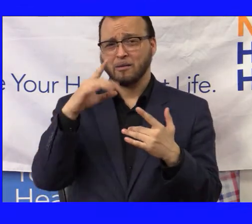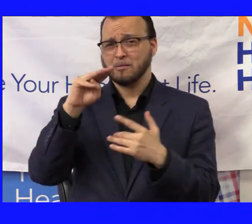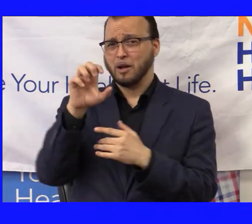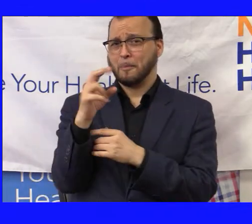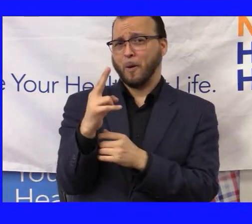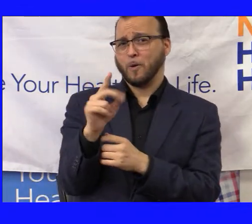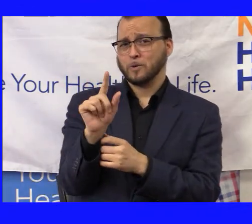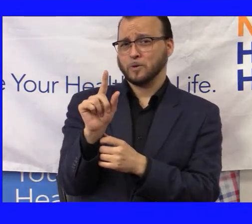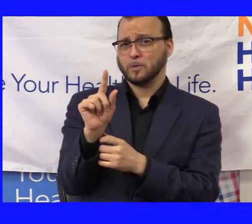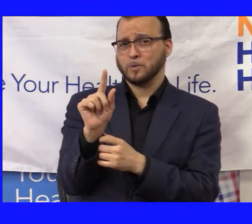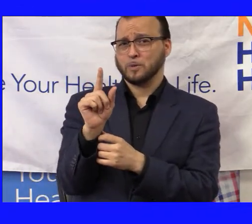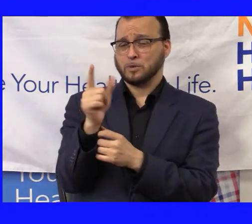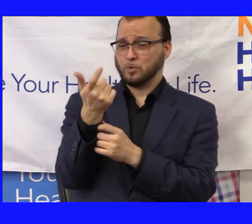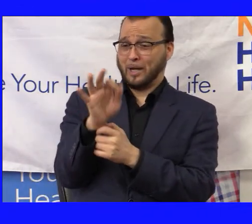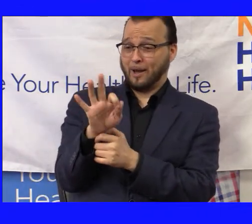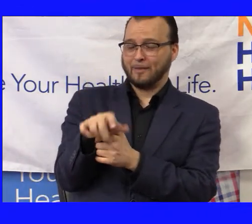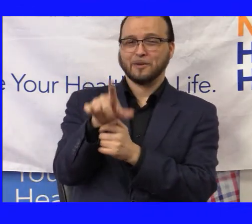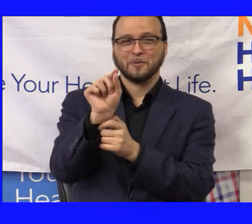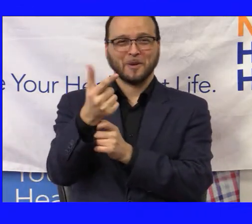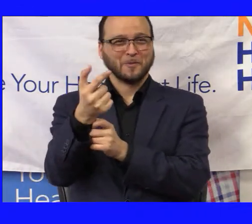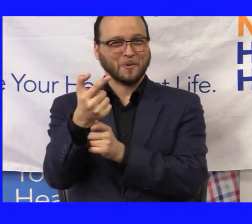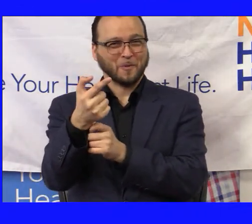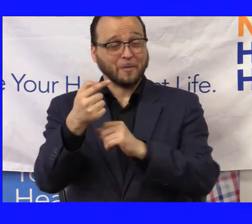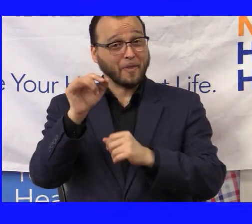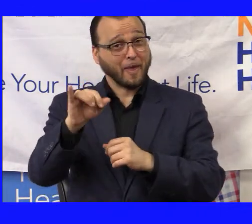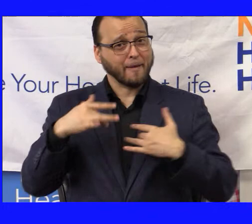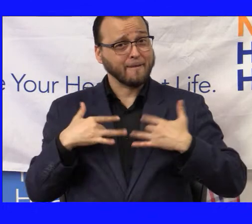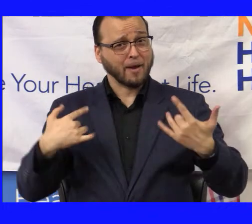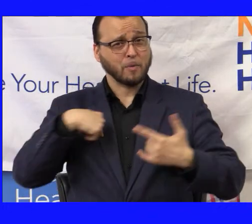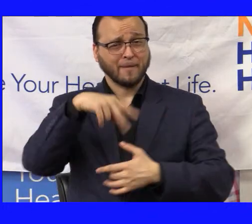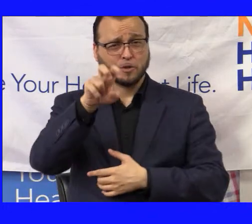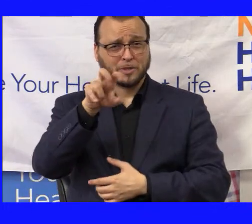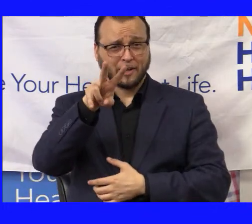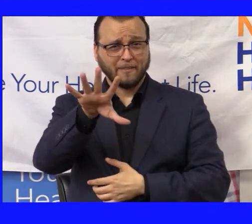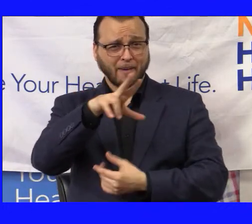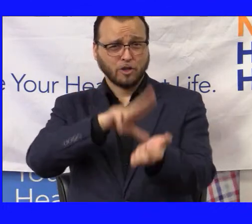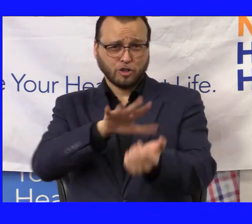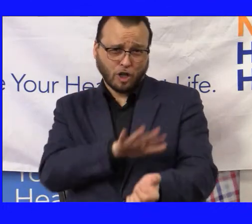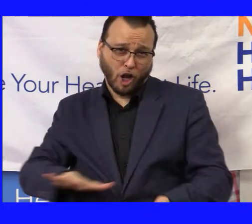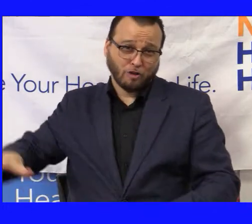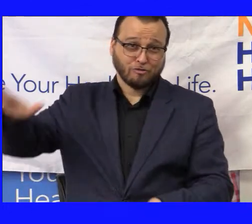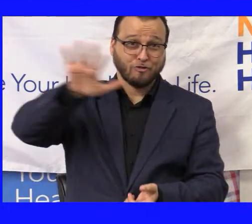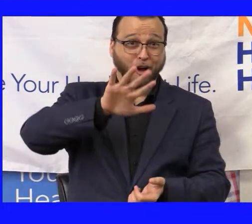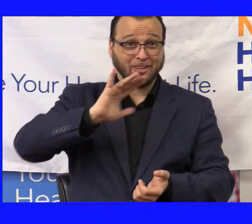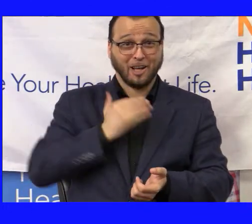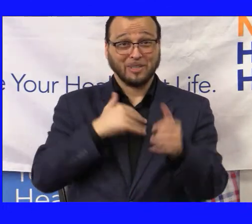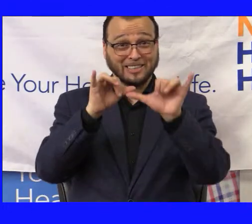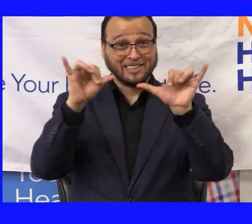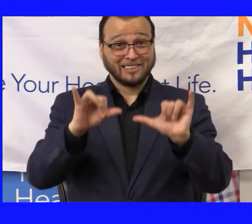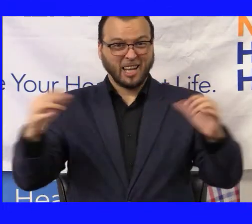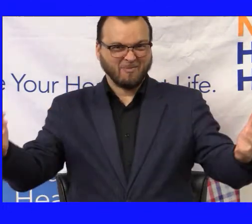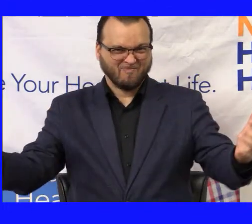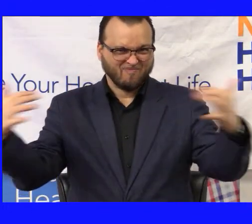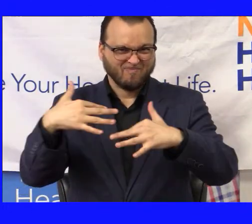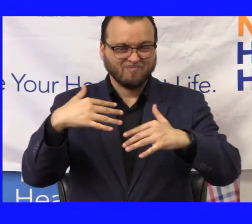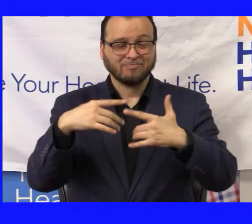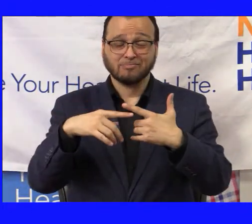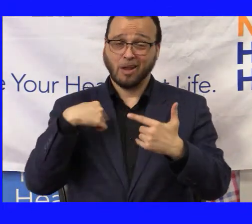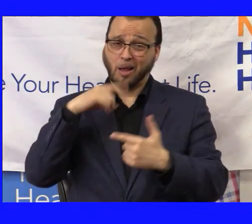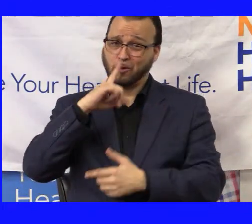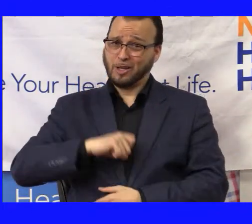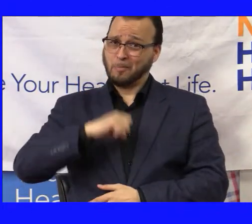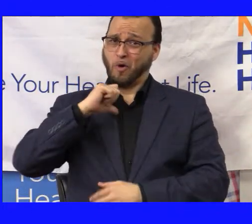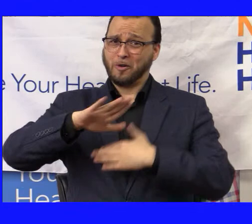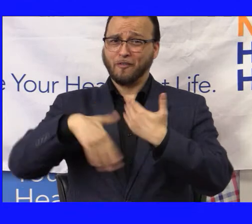of 29th of 2021, where we had 275 nurses across the system attend. I'm very proud of all of